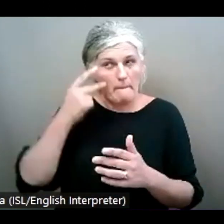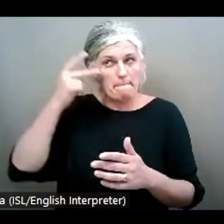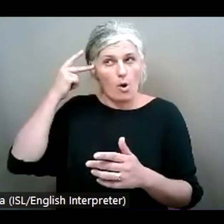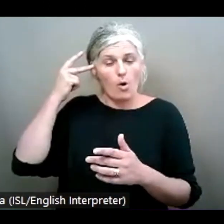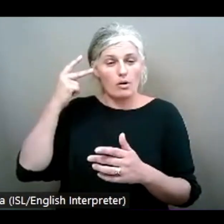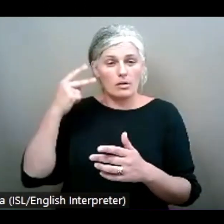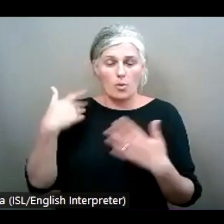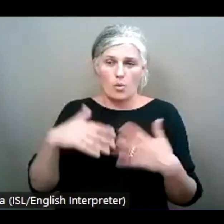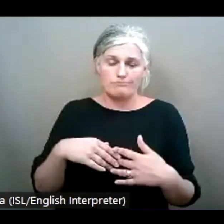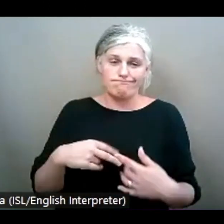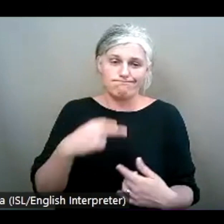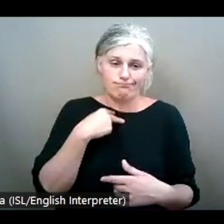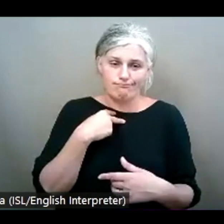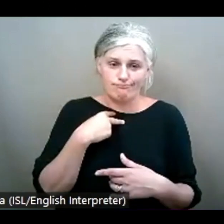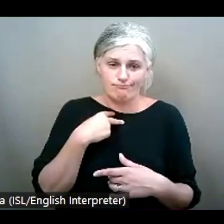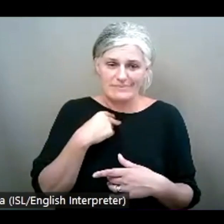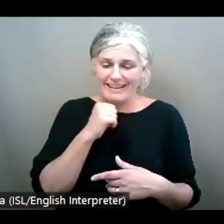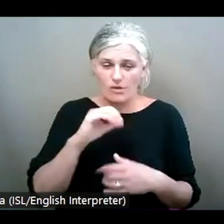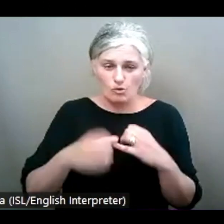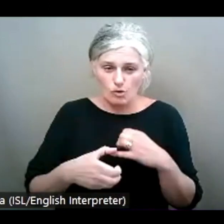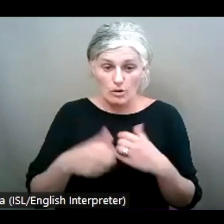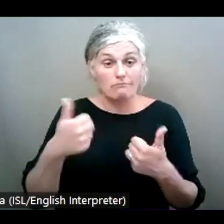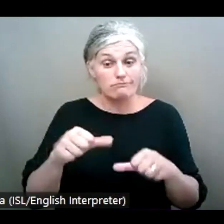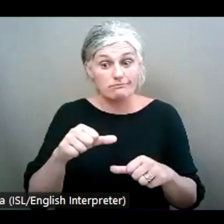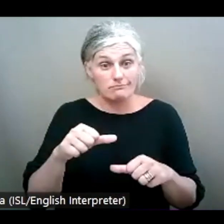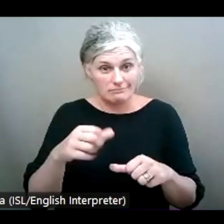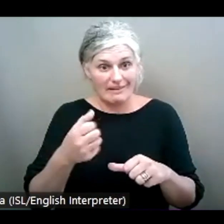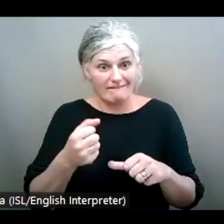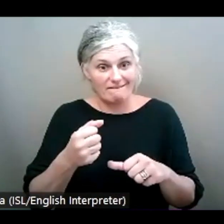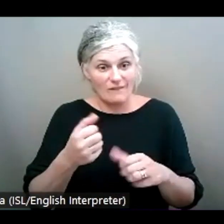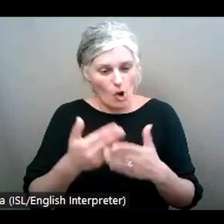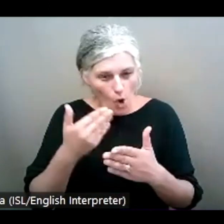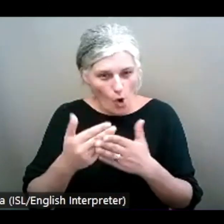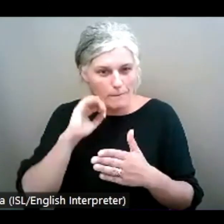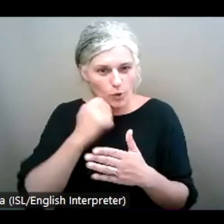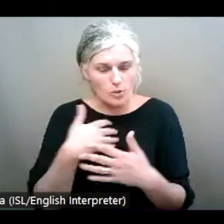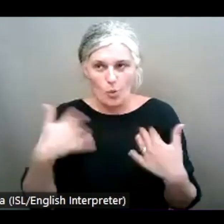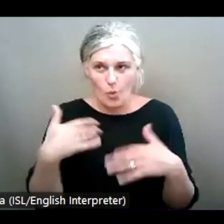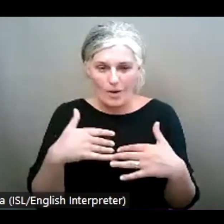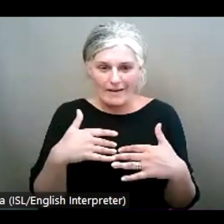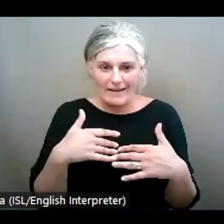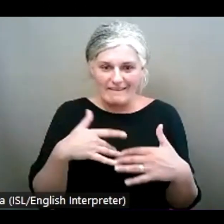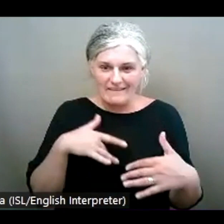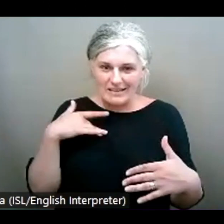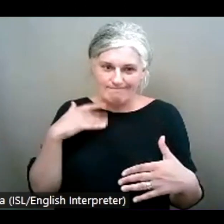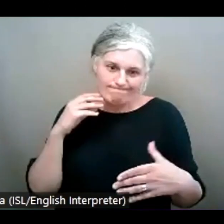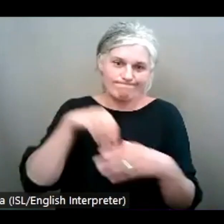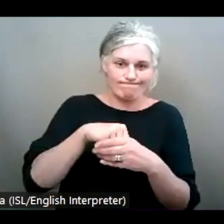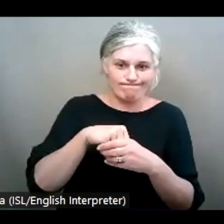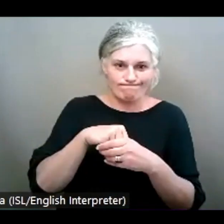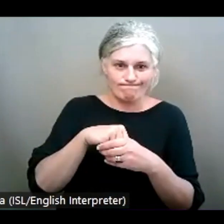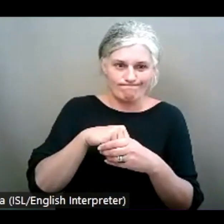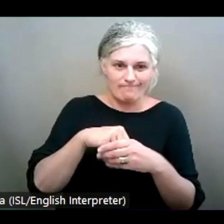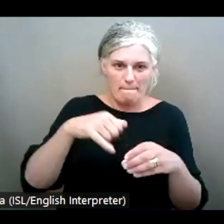a blessing I didn't up until when I eventually did, because I was very much entrenched in the medical model,